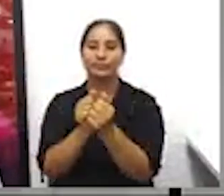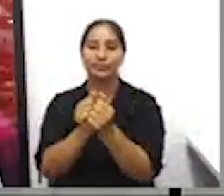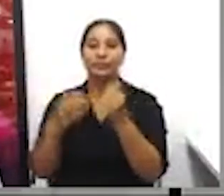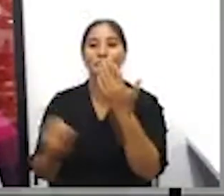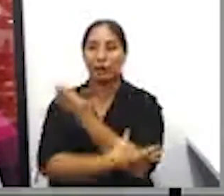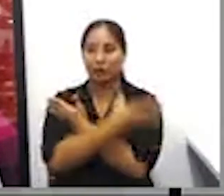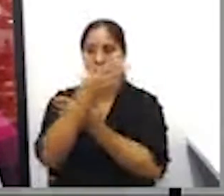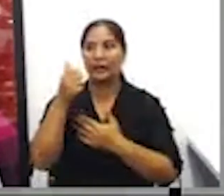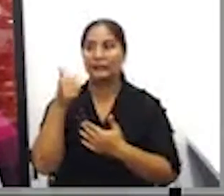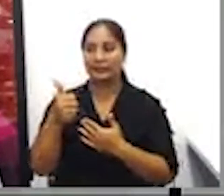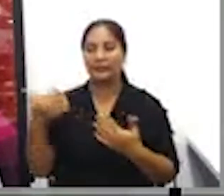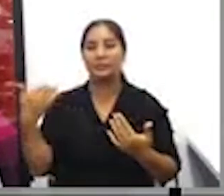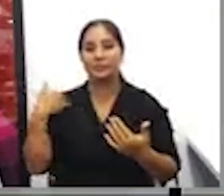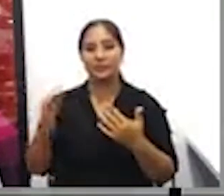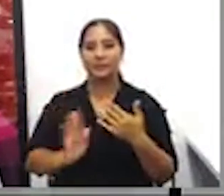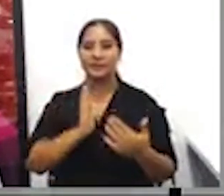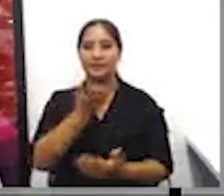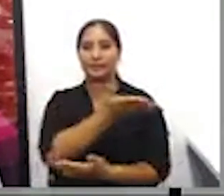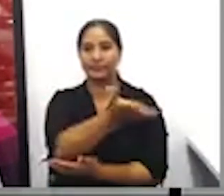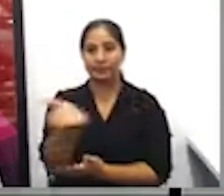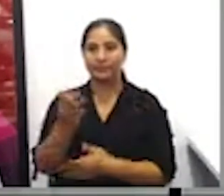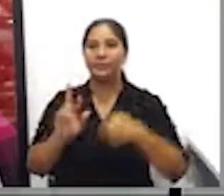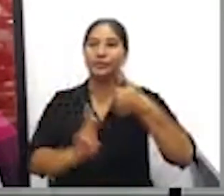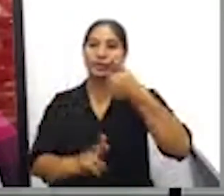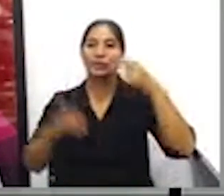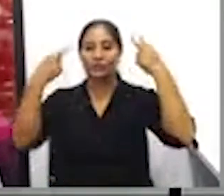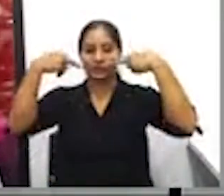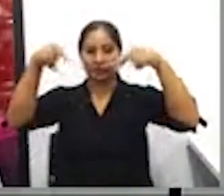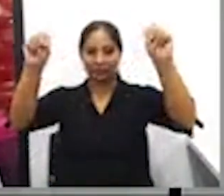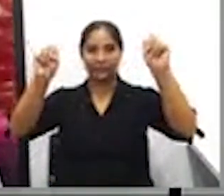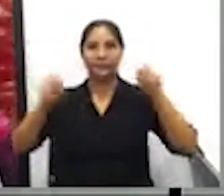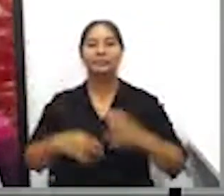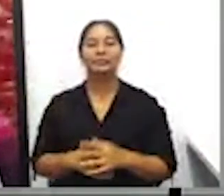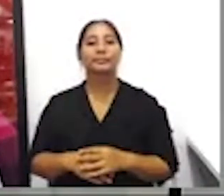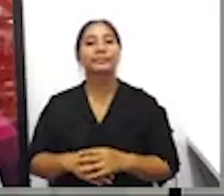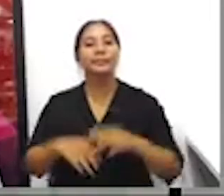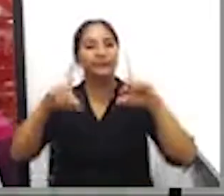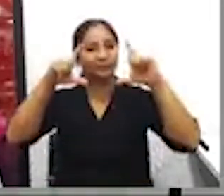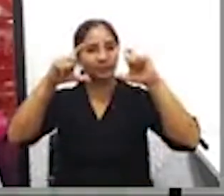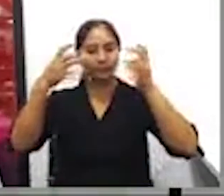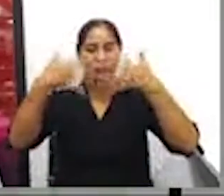backdrop. Please join us and our session will be